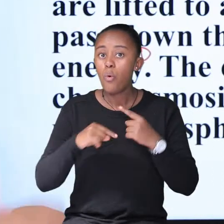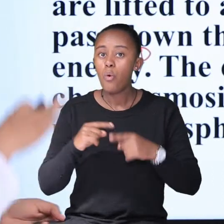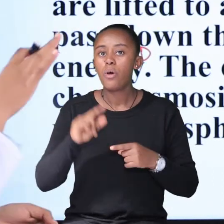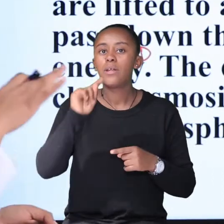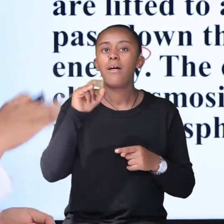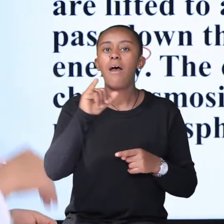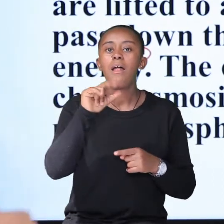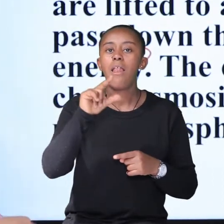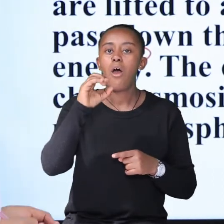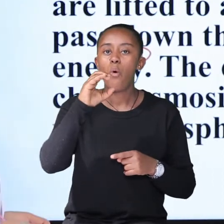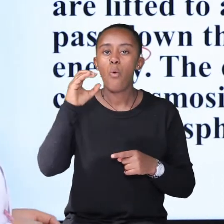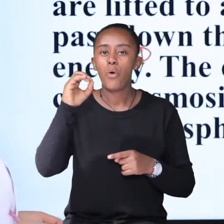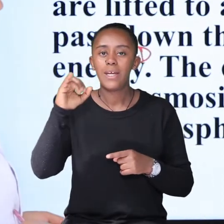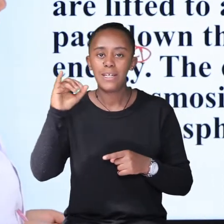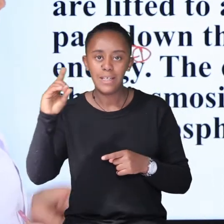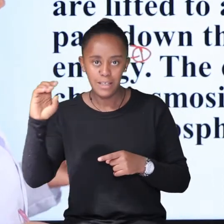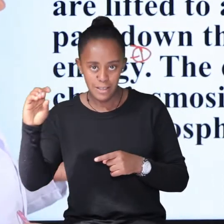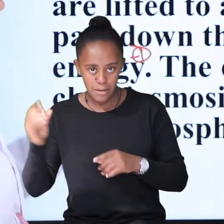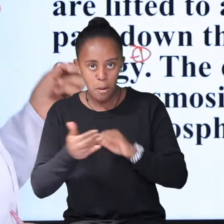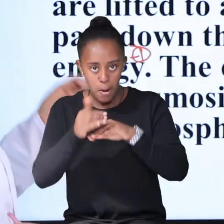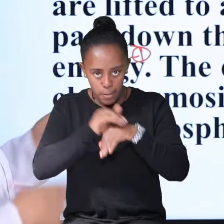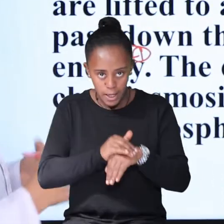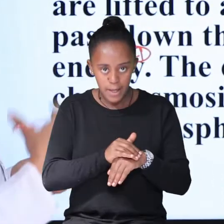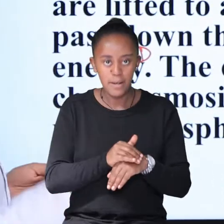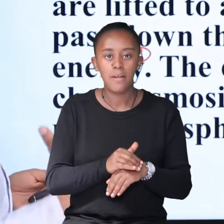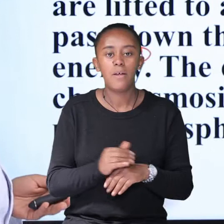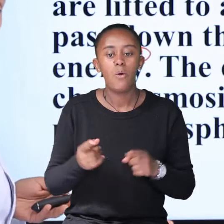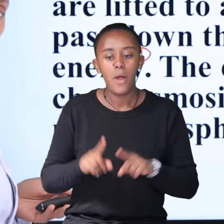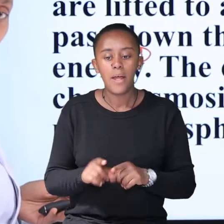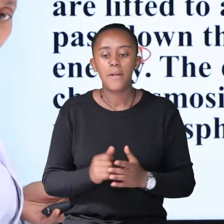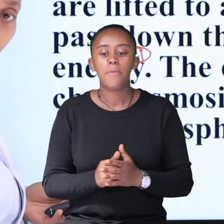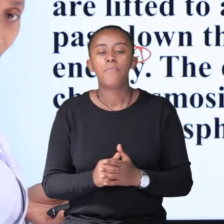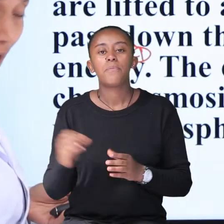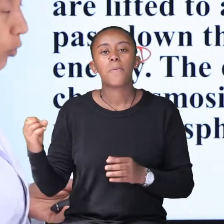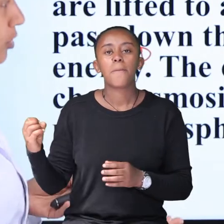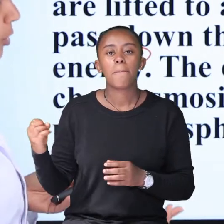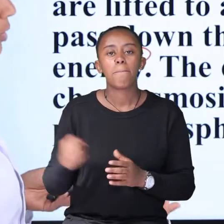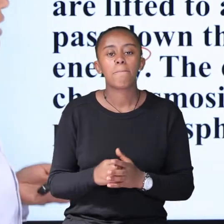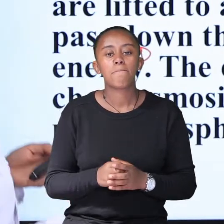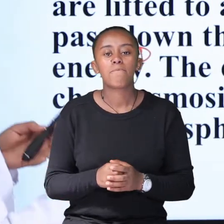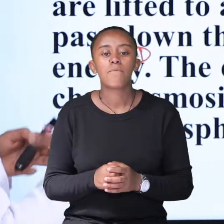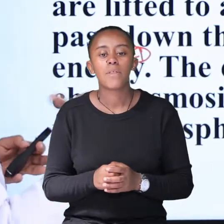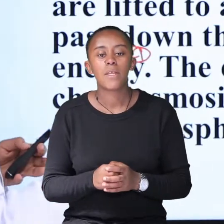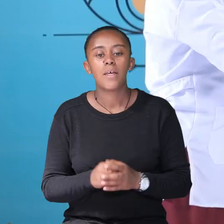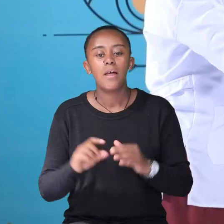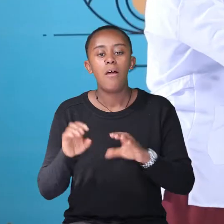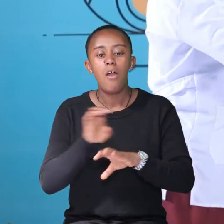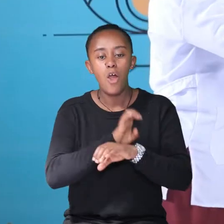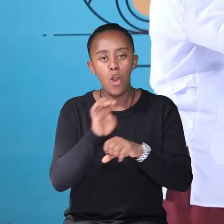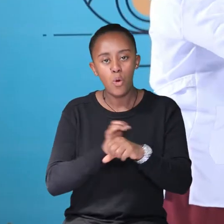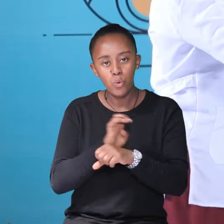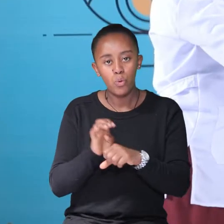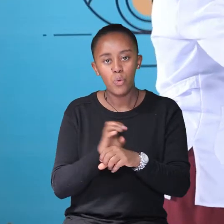thylakoid, on the surface of thylakoid membrane, and when light falls on the surface of thylakoid membrane, electrons